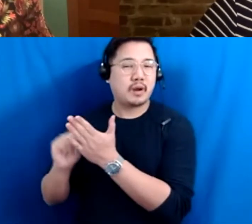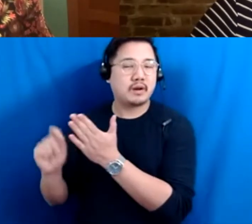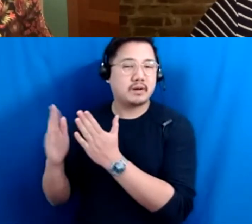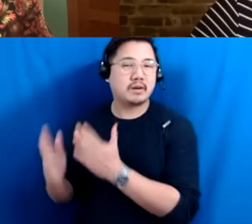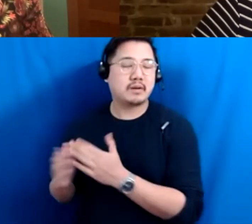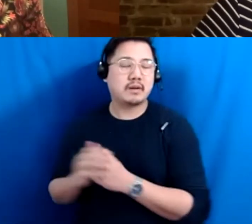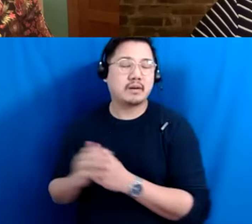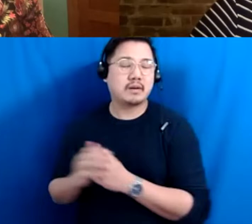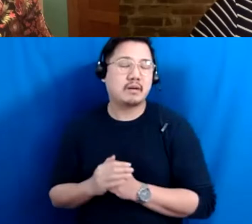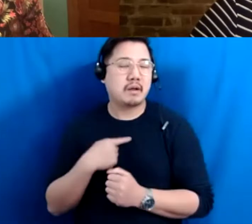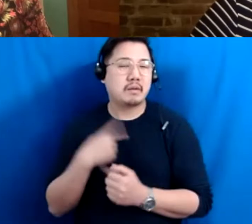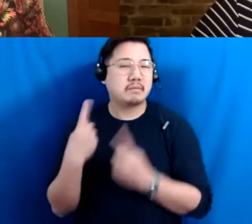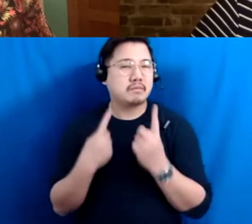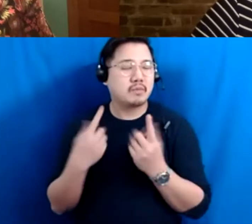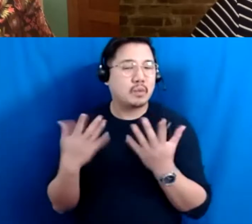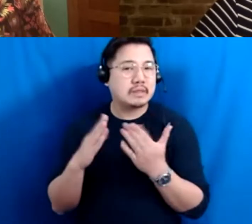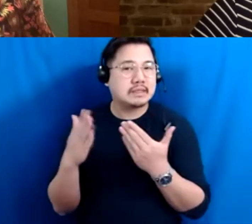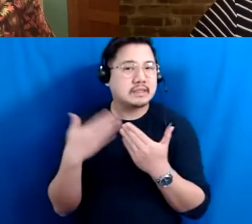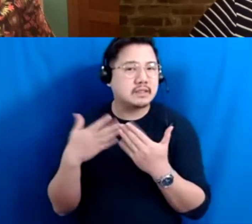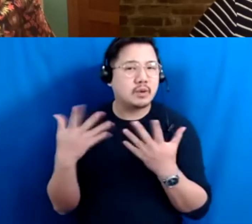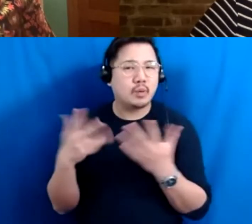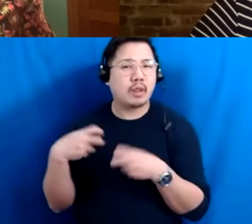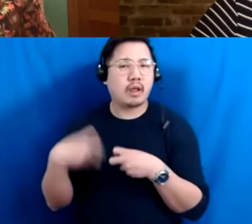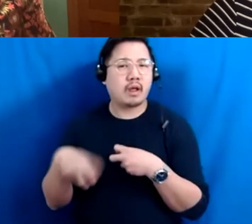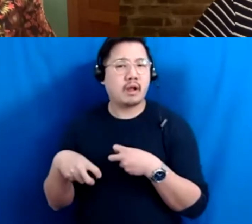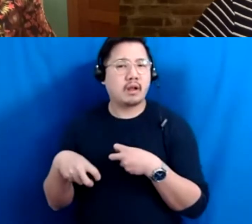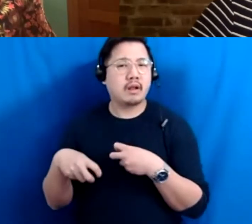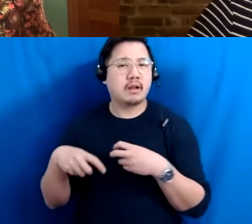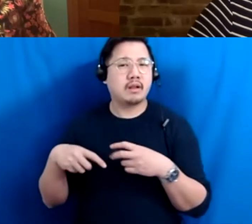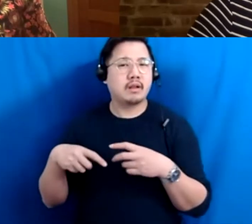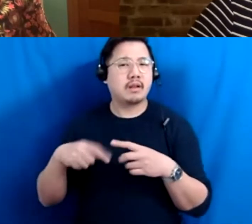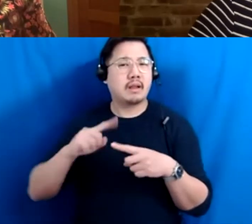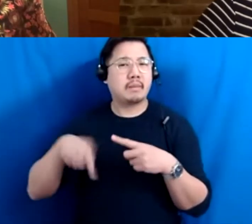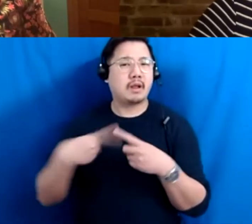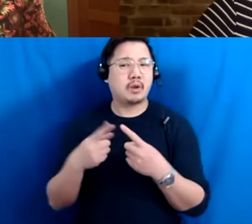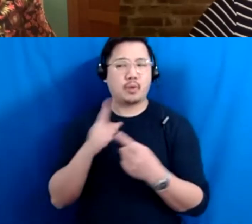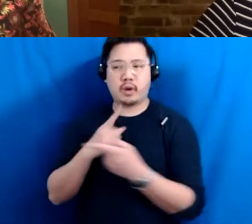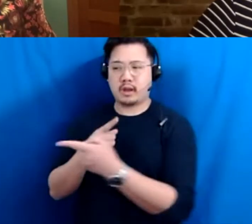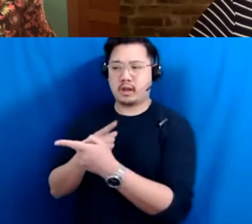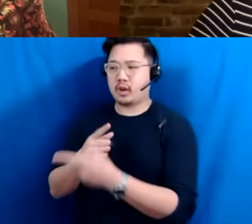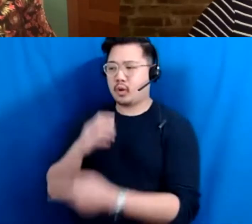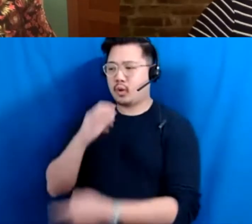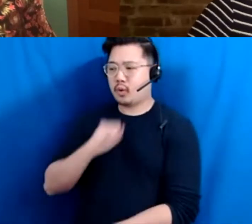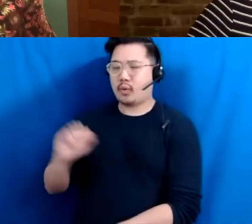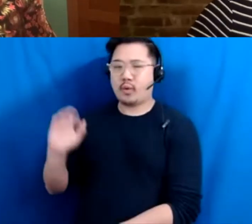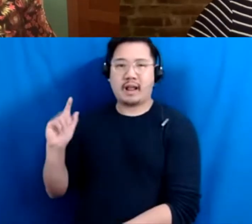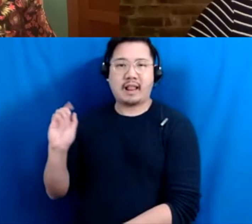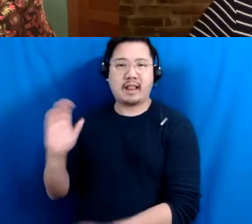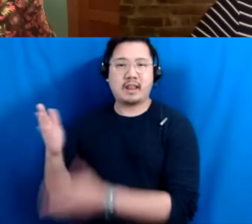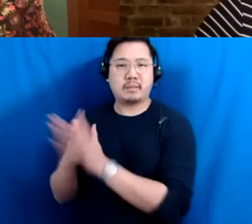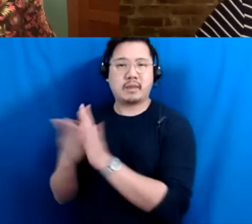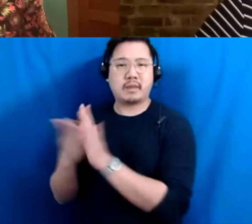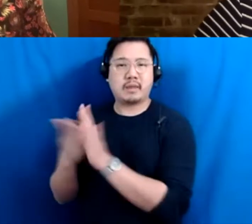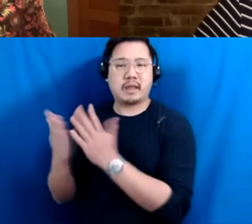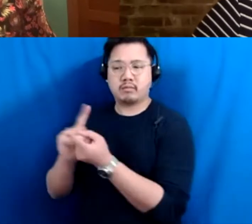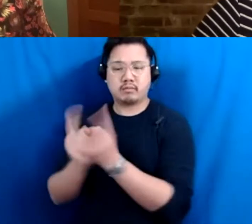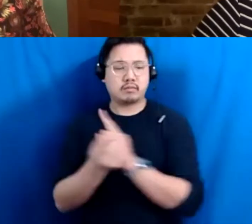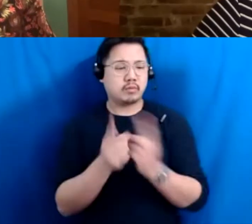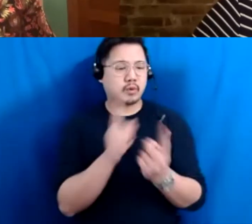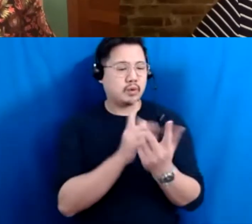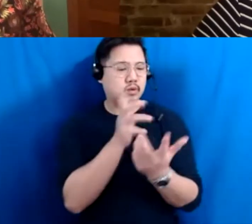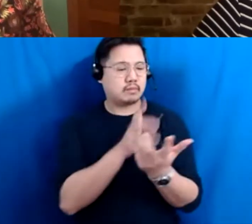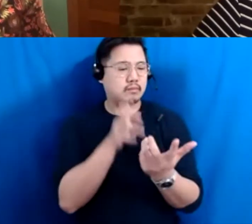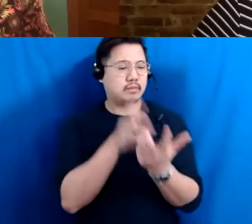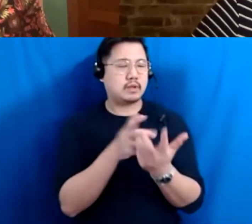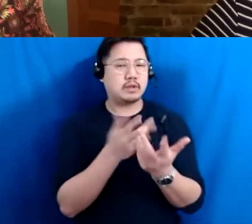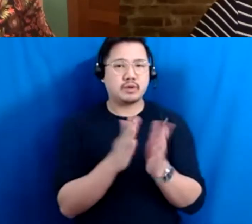what was easy and what was hard about this sort of transmutation of a past classic to suit your own ends as a writer?